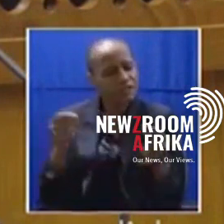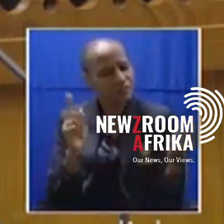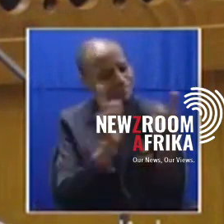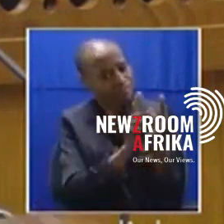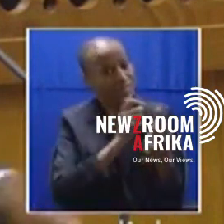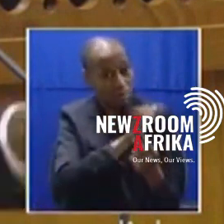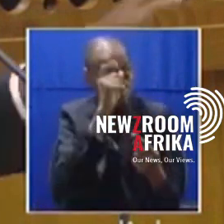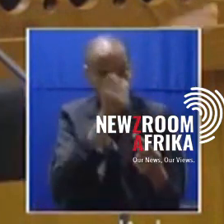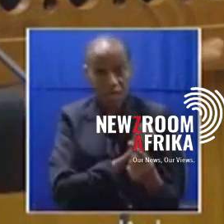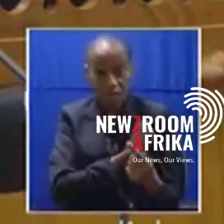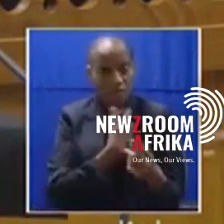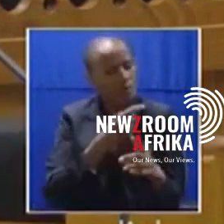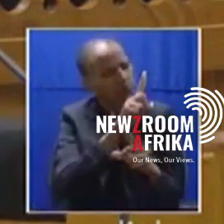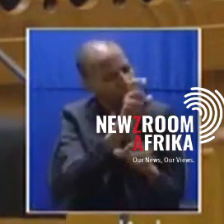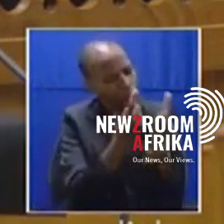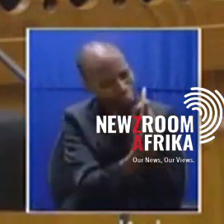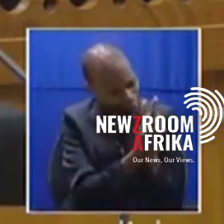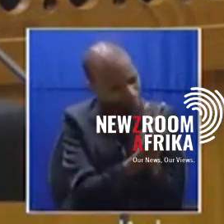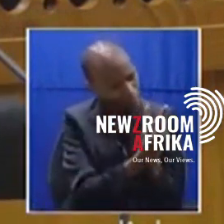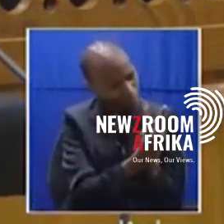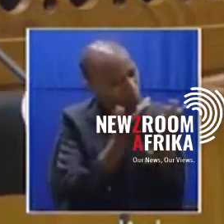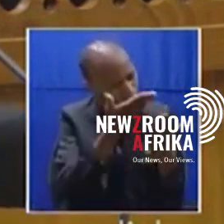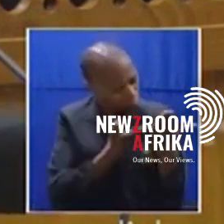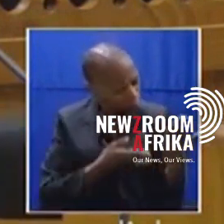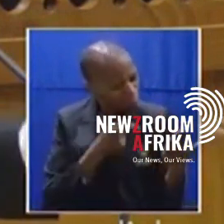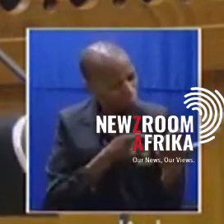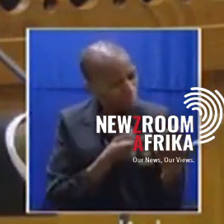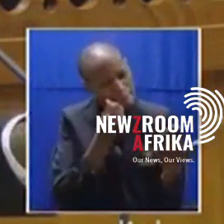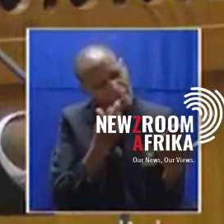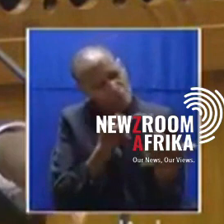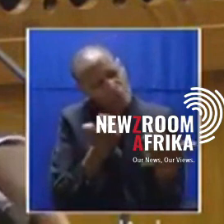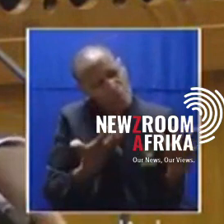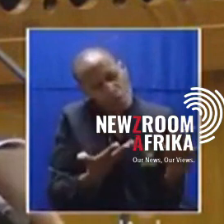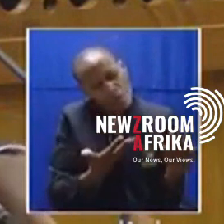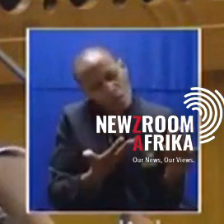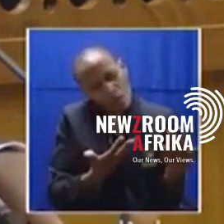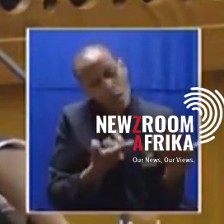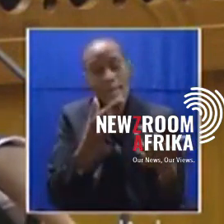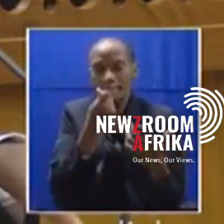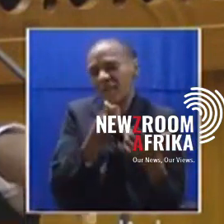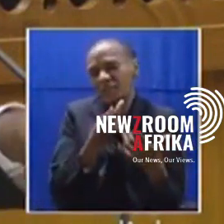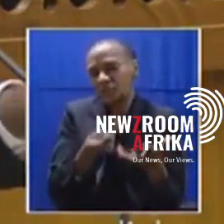range whether this was money that was obtained